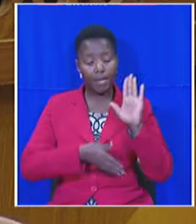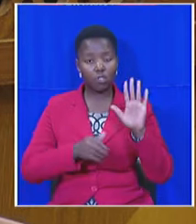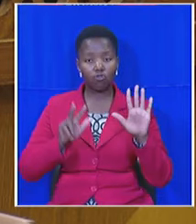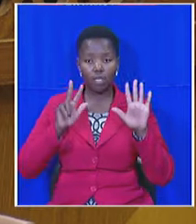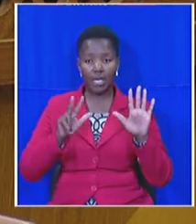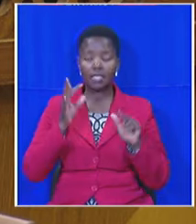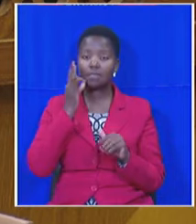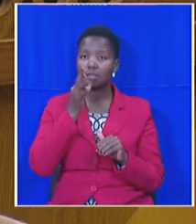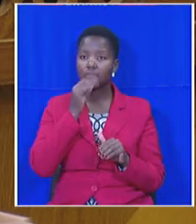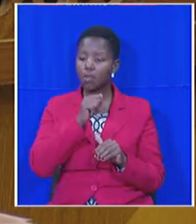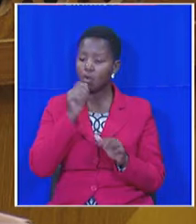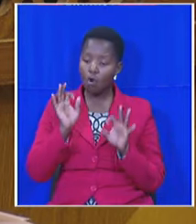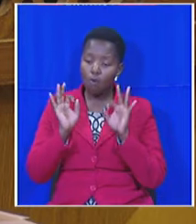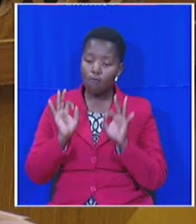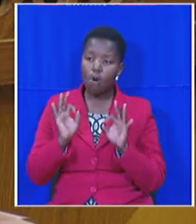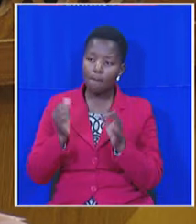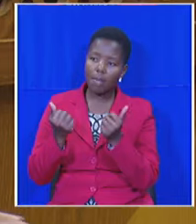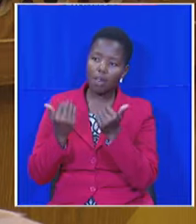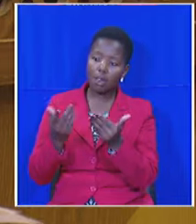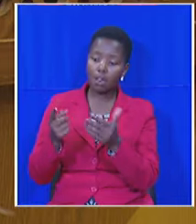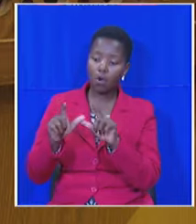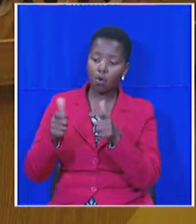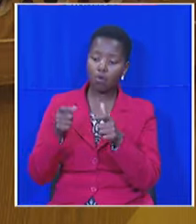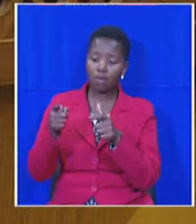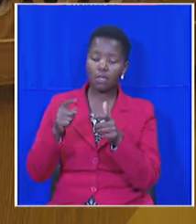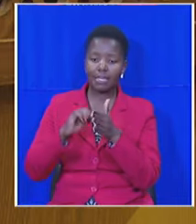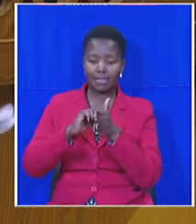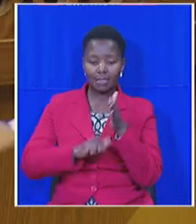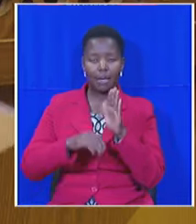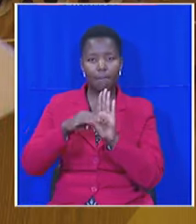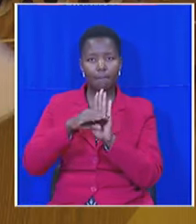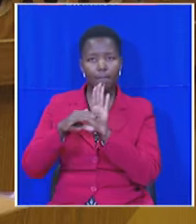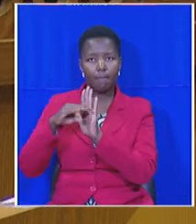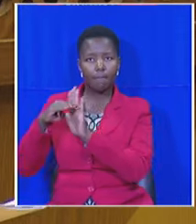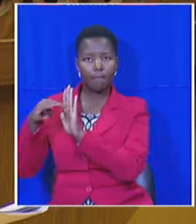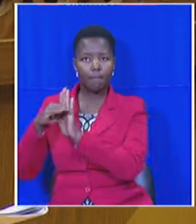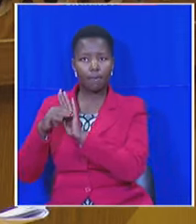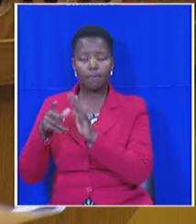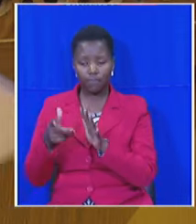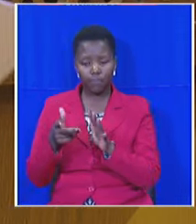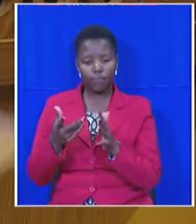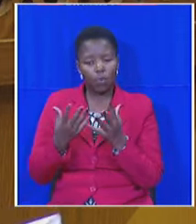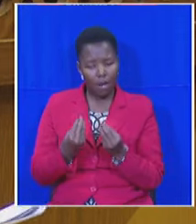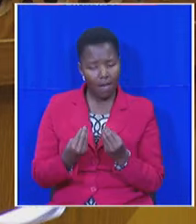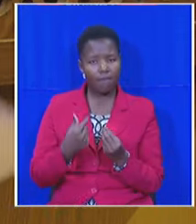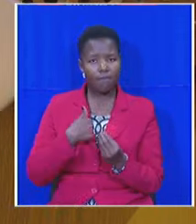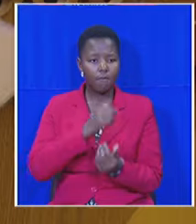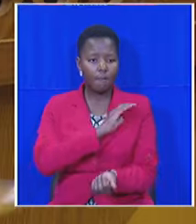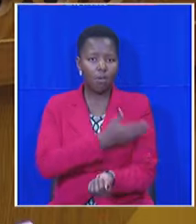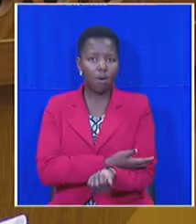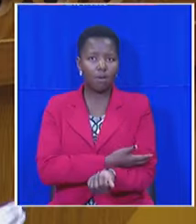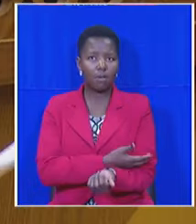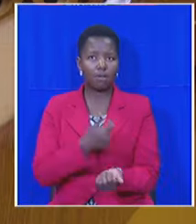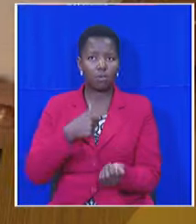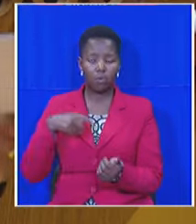formal submissions were received from committees in terms of the subsections. That gives us the power as the Defence